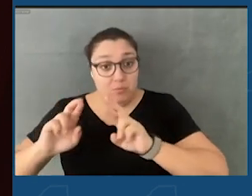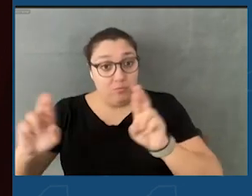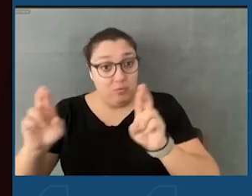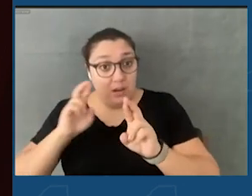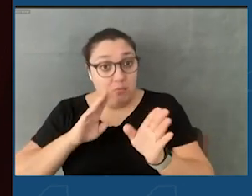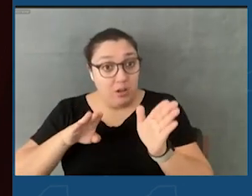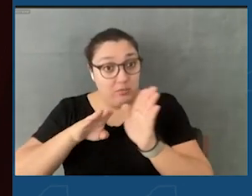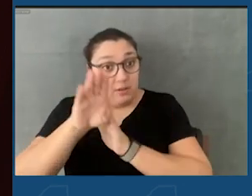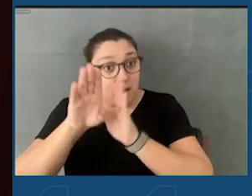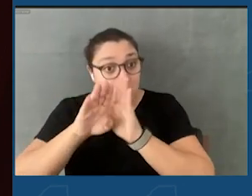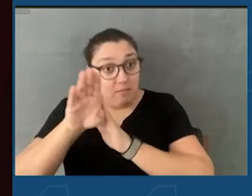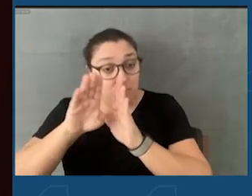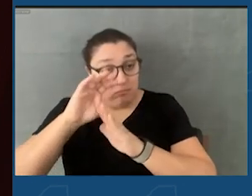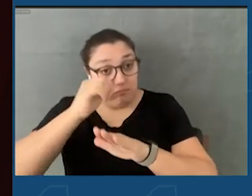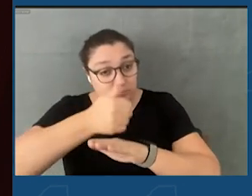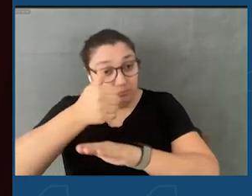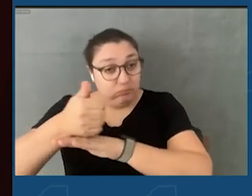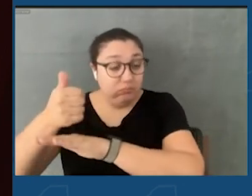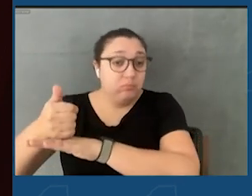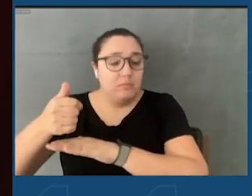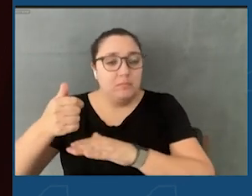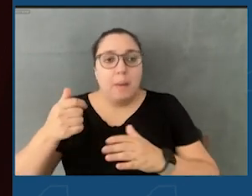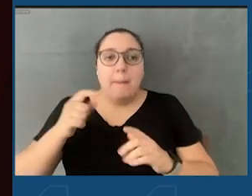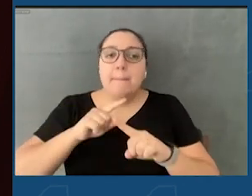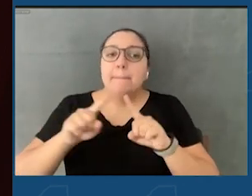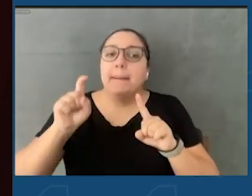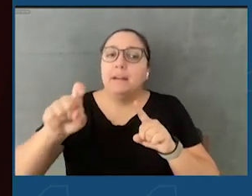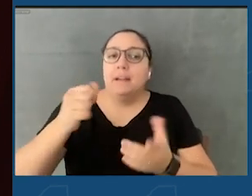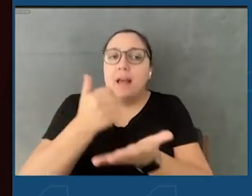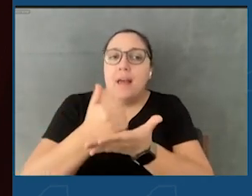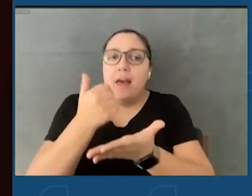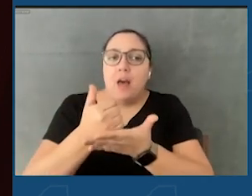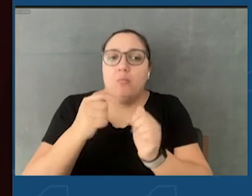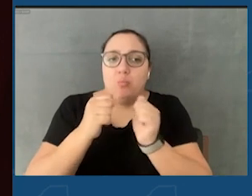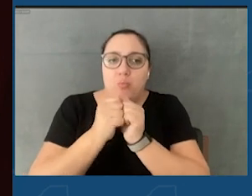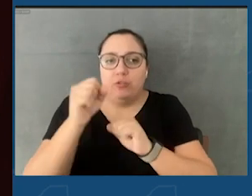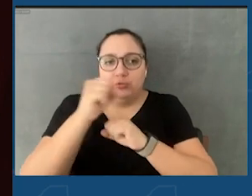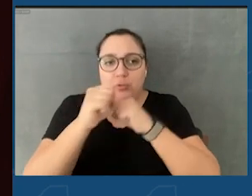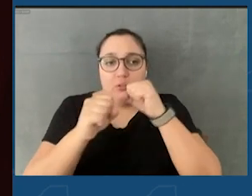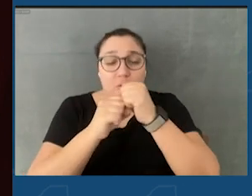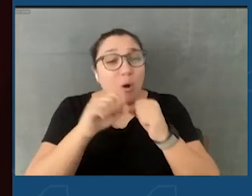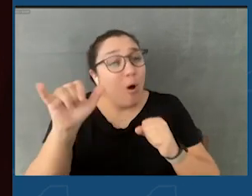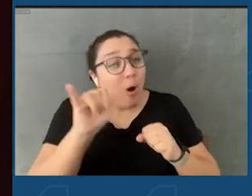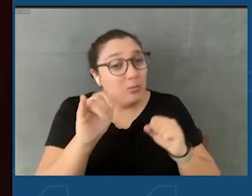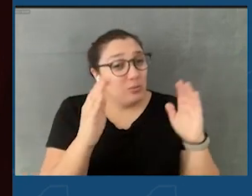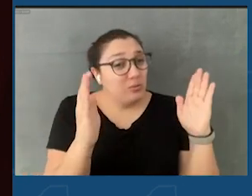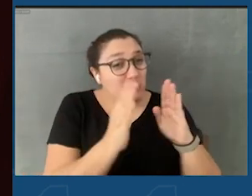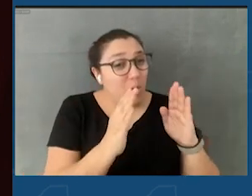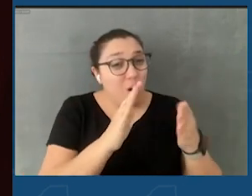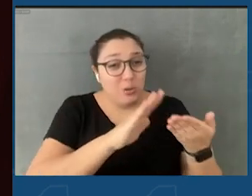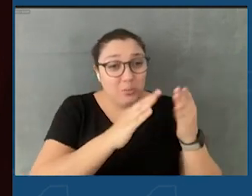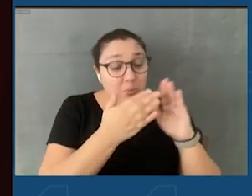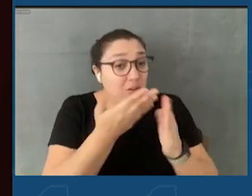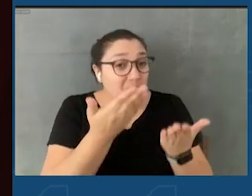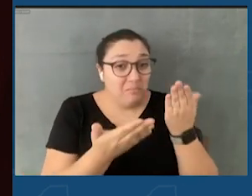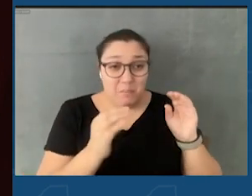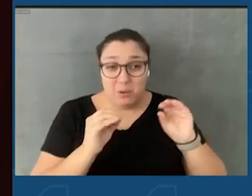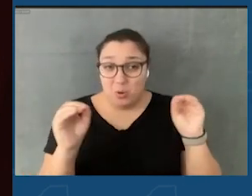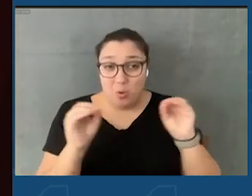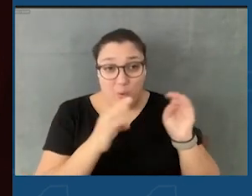help with the infrastructure. And also, smaller communities don't always have the planning departments that are required.